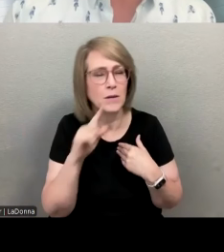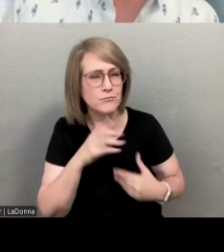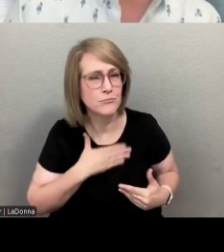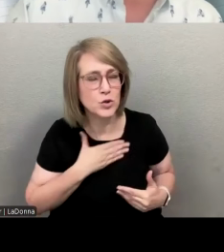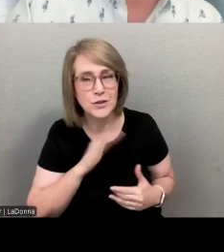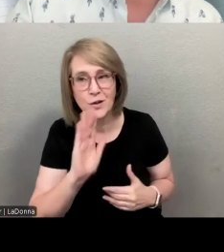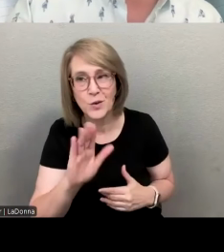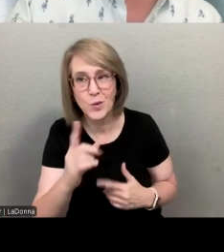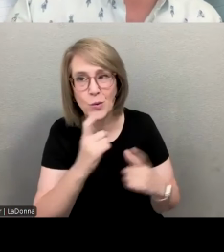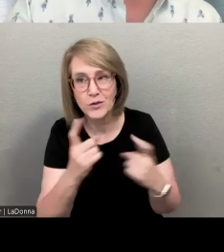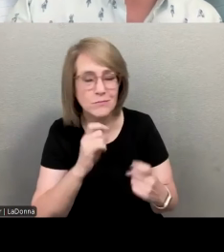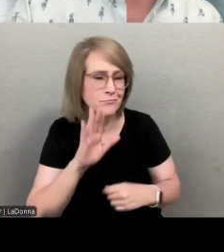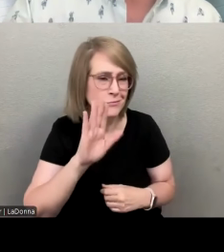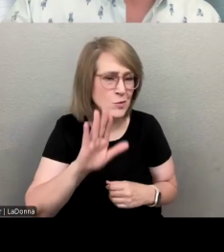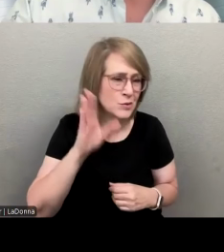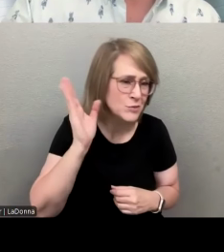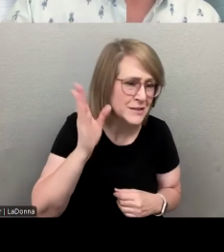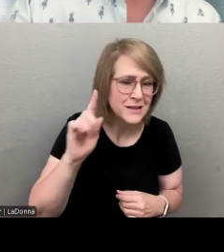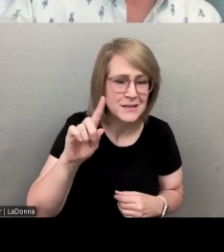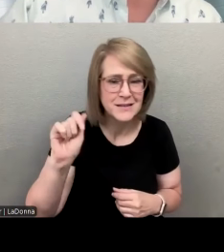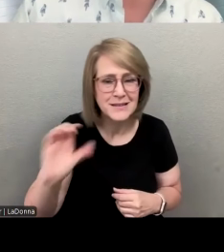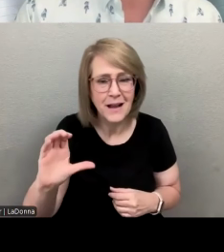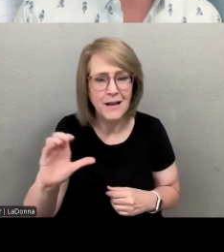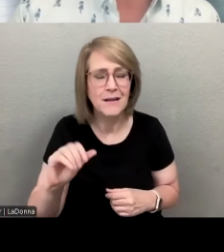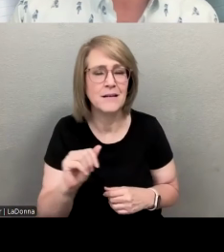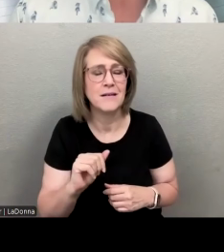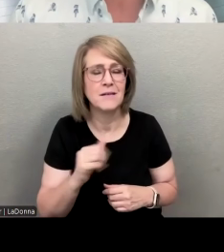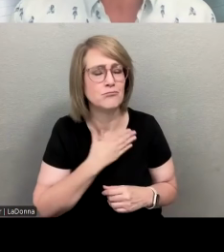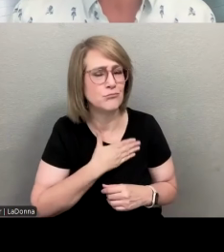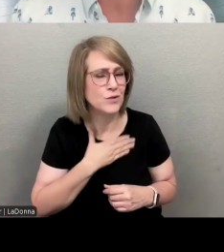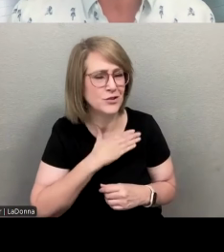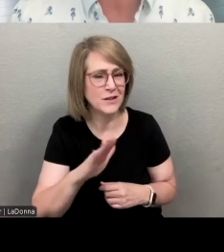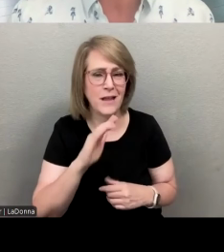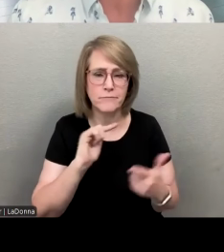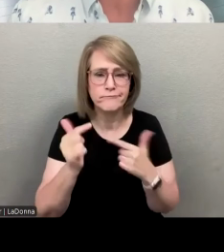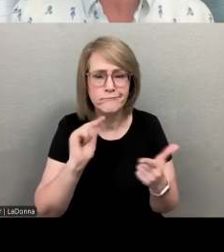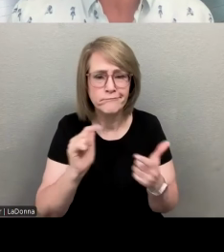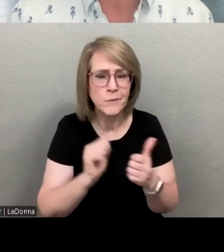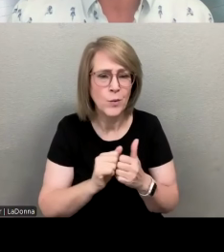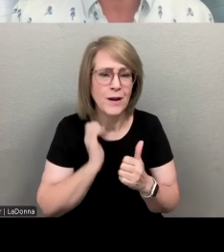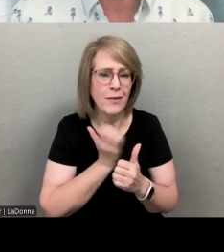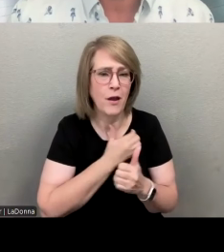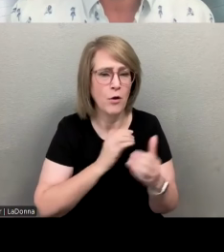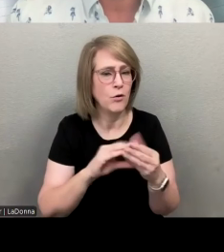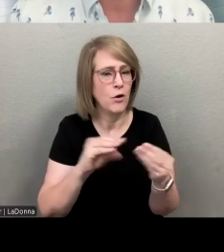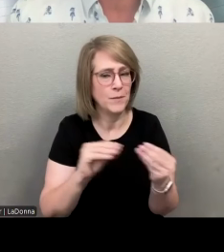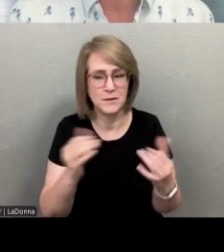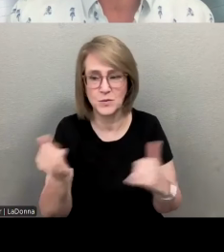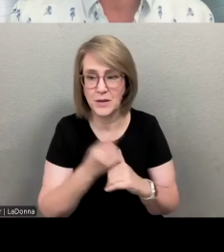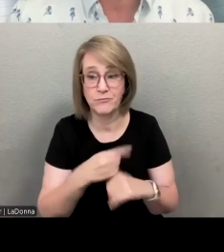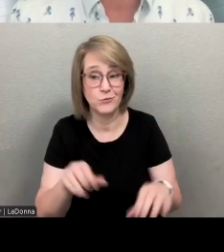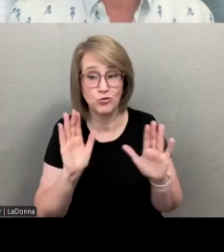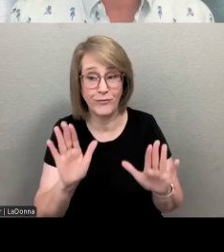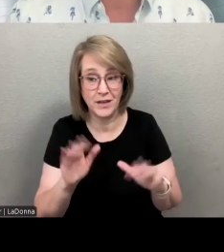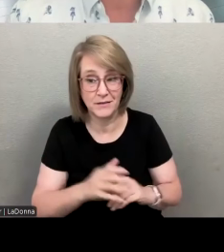questions, appreciate your presentation, Zac, appreciate the interaction with all of our crisis jammers. This is terrific.